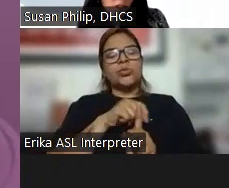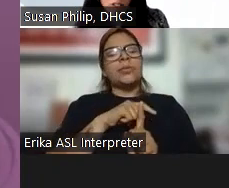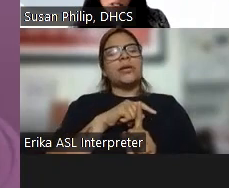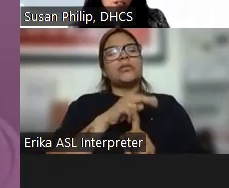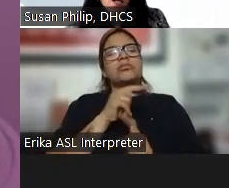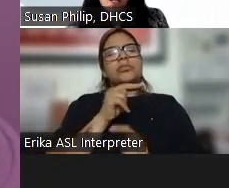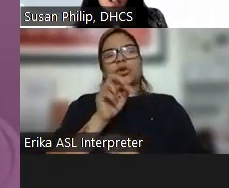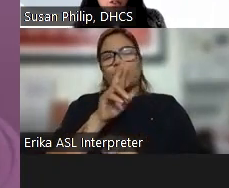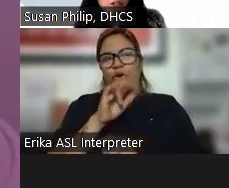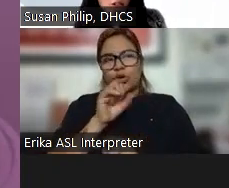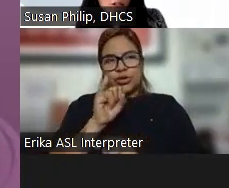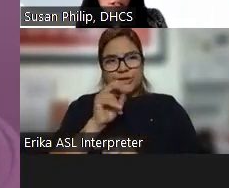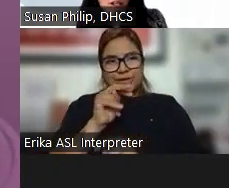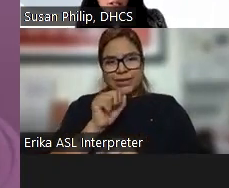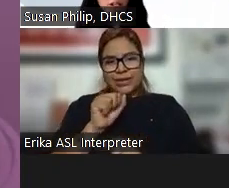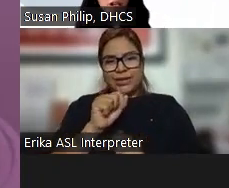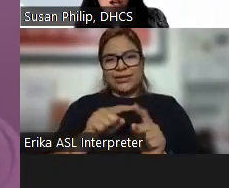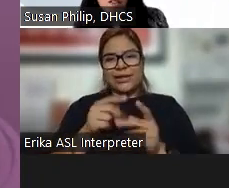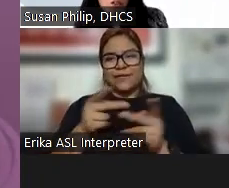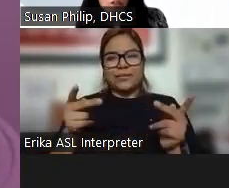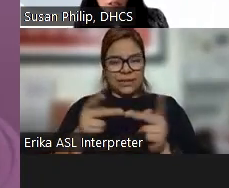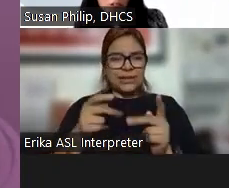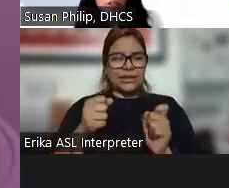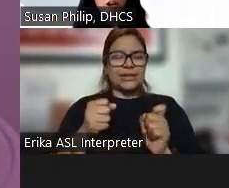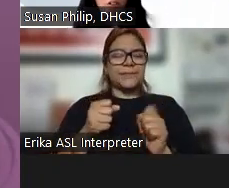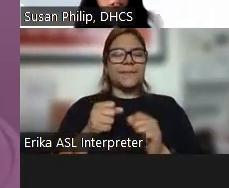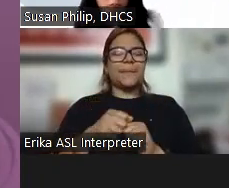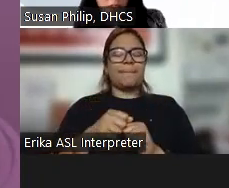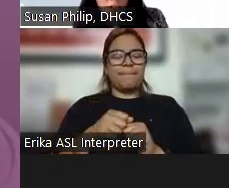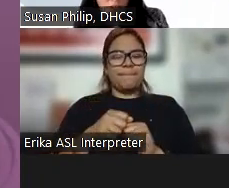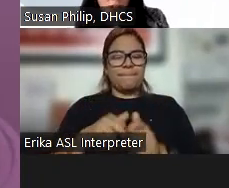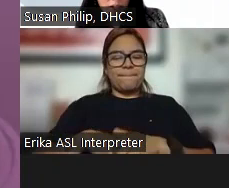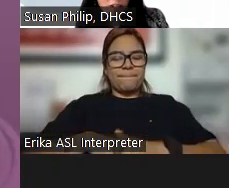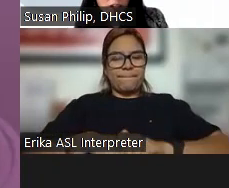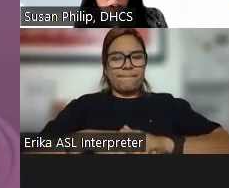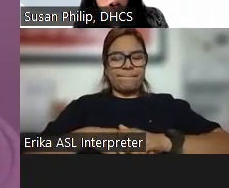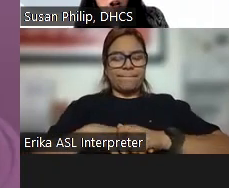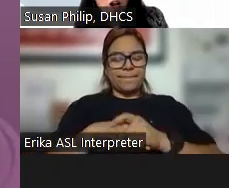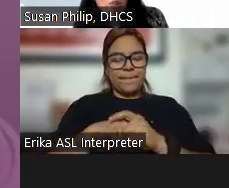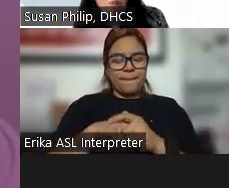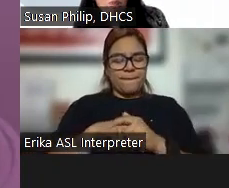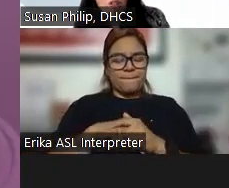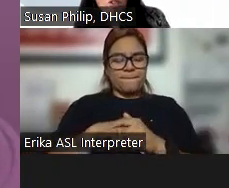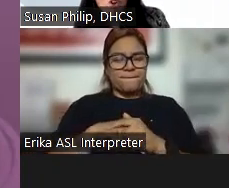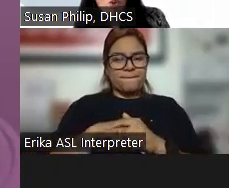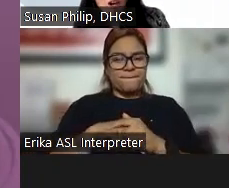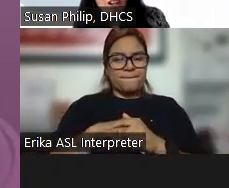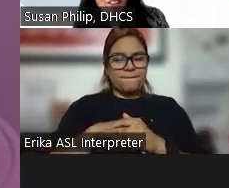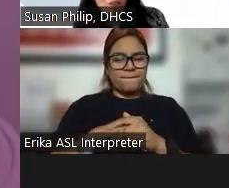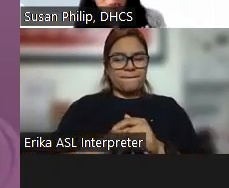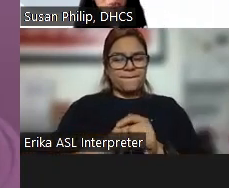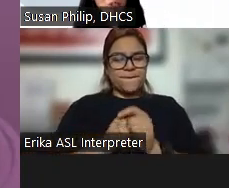nursing facilities, acute care settings, and certain congregate residential settings.